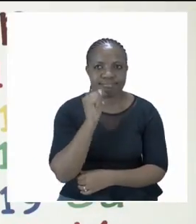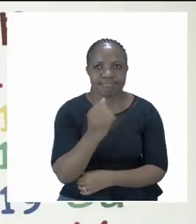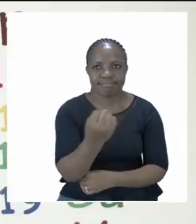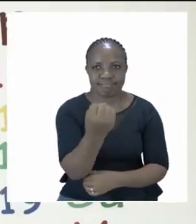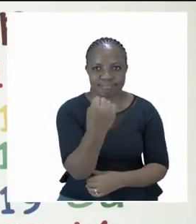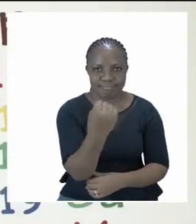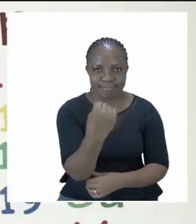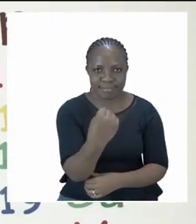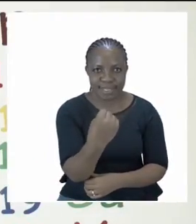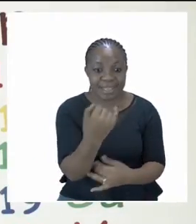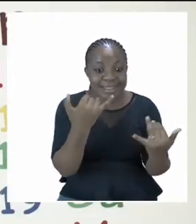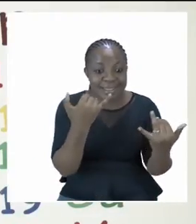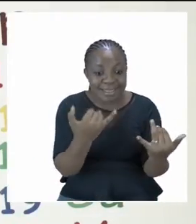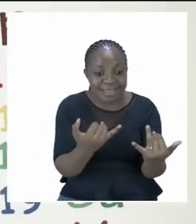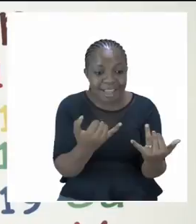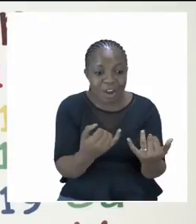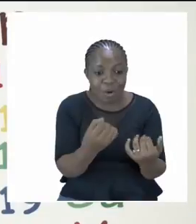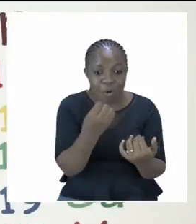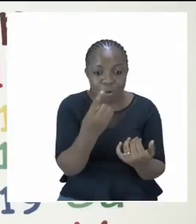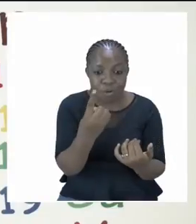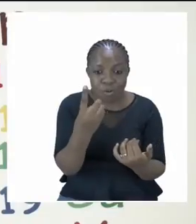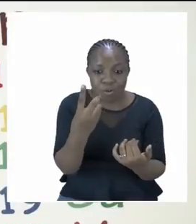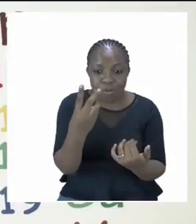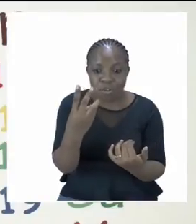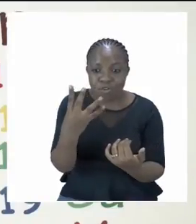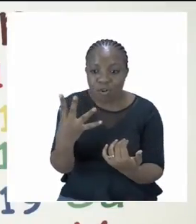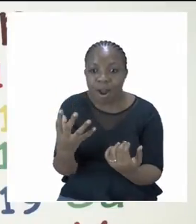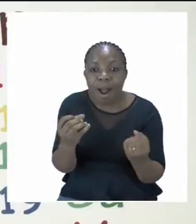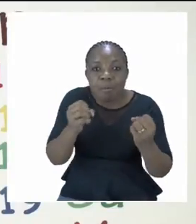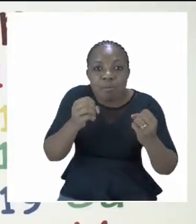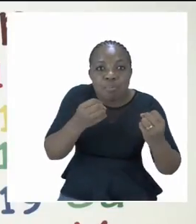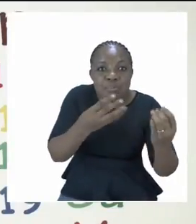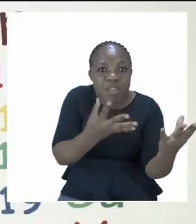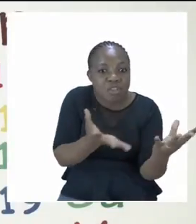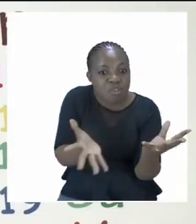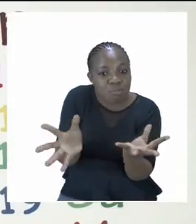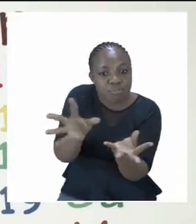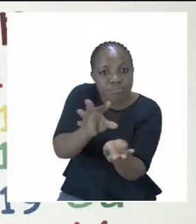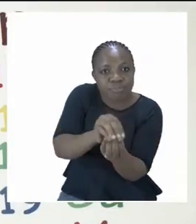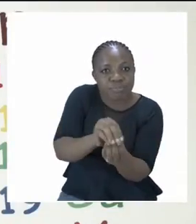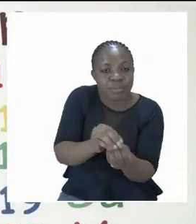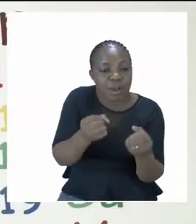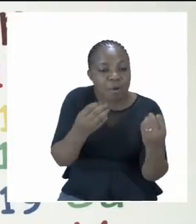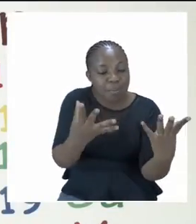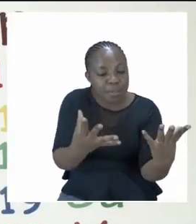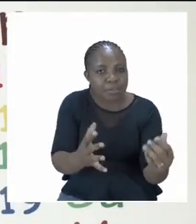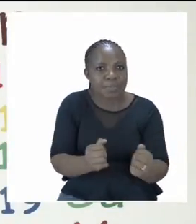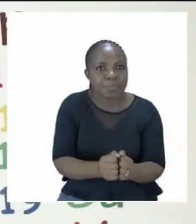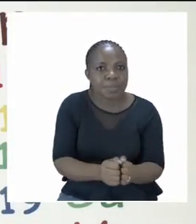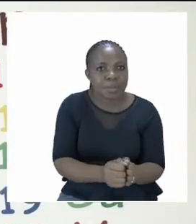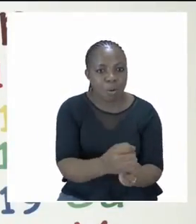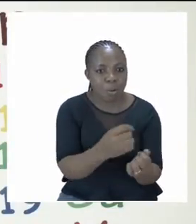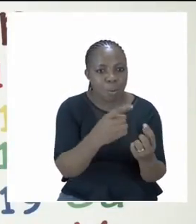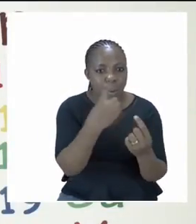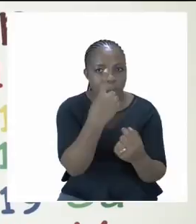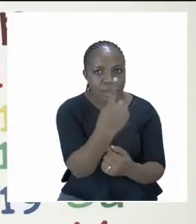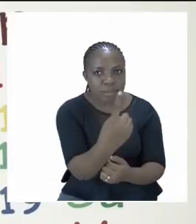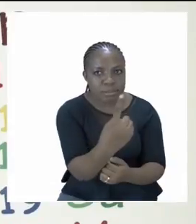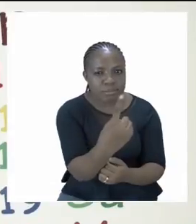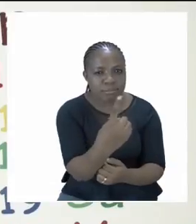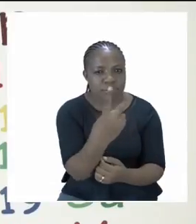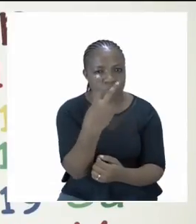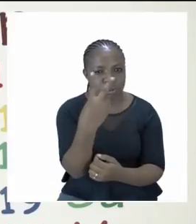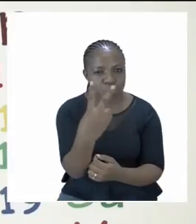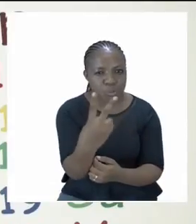count them to find out what our answer is. Let's go. Together, 1,